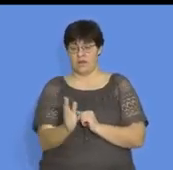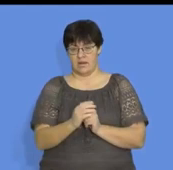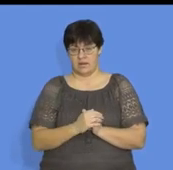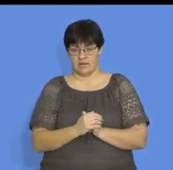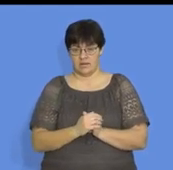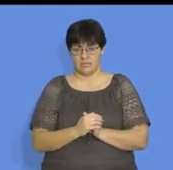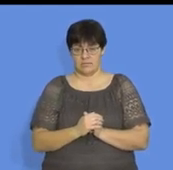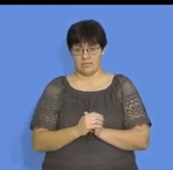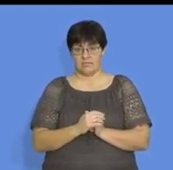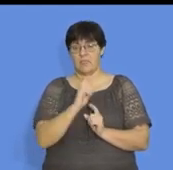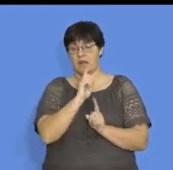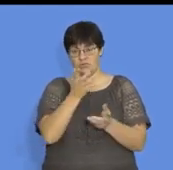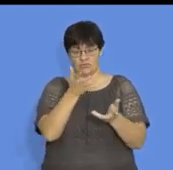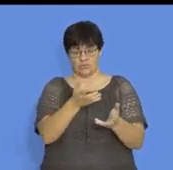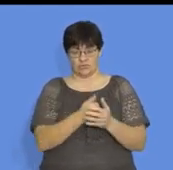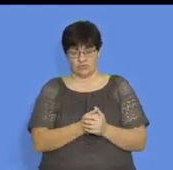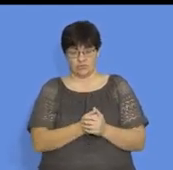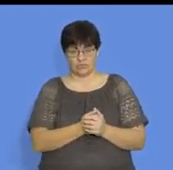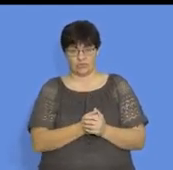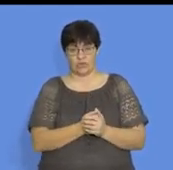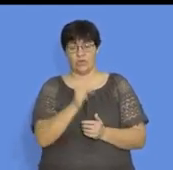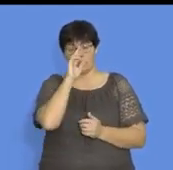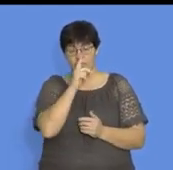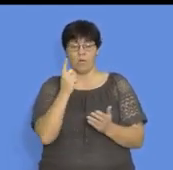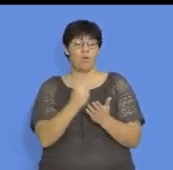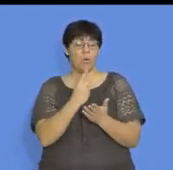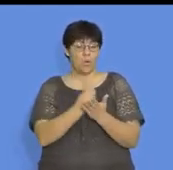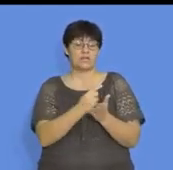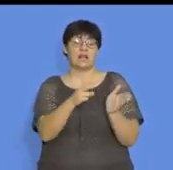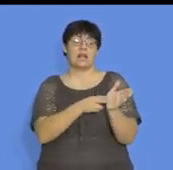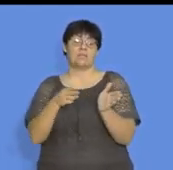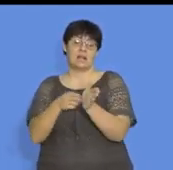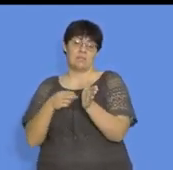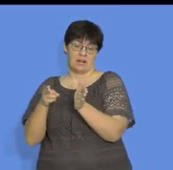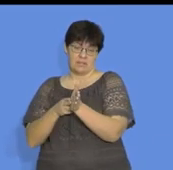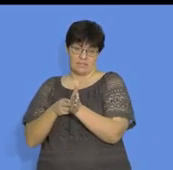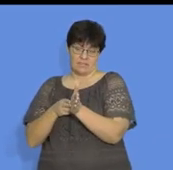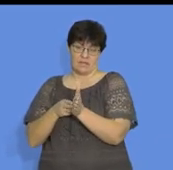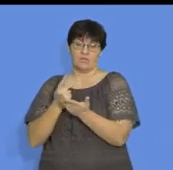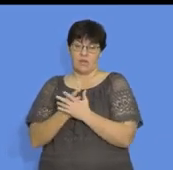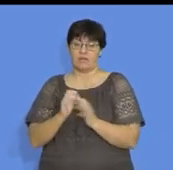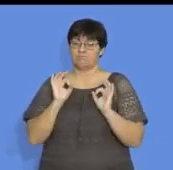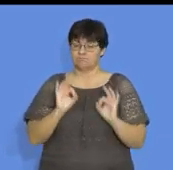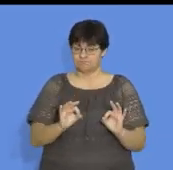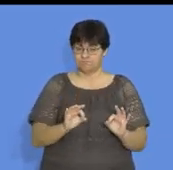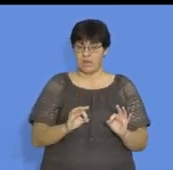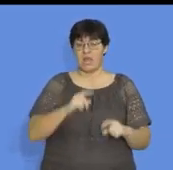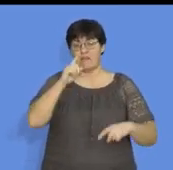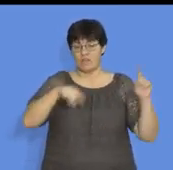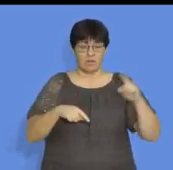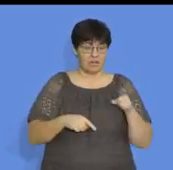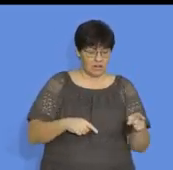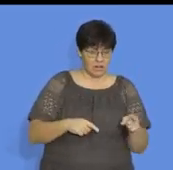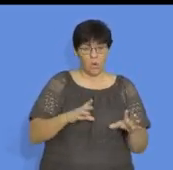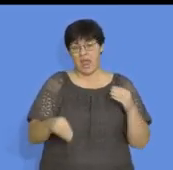1 as the answer. Remember, always label them, make it a point that one variable, if you